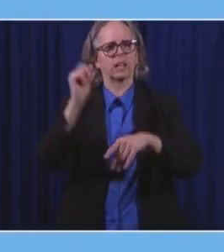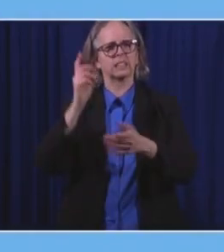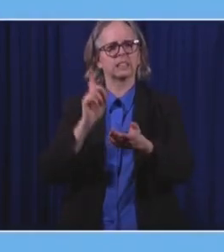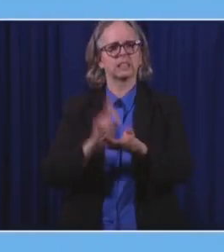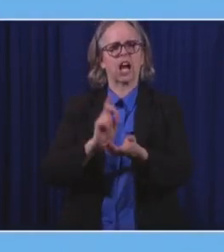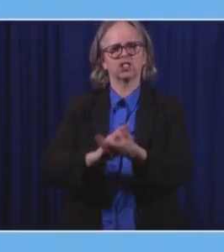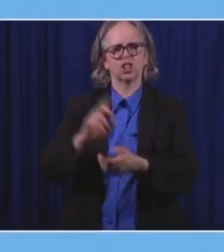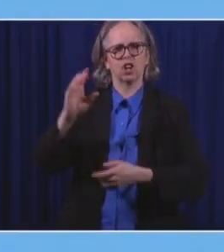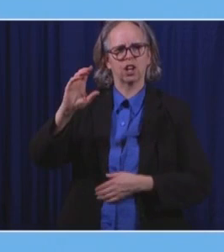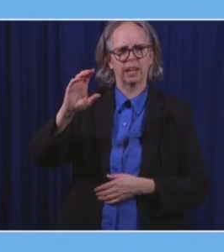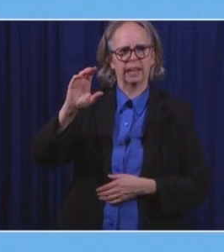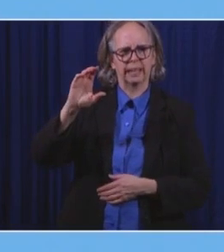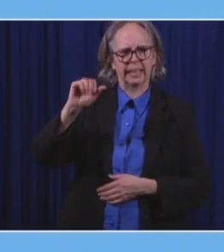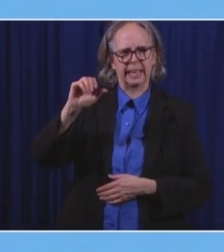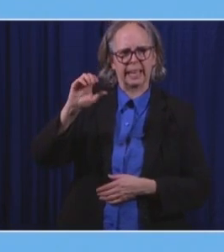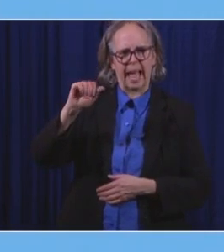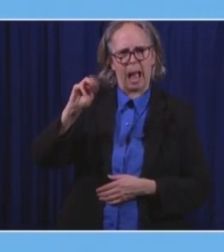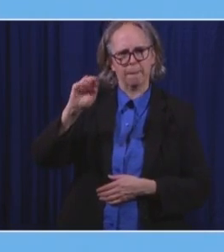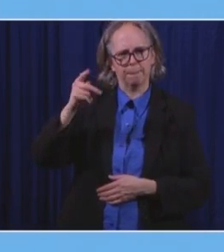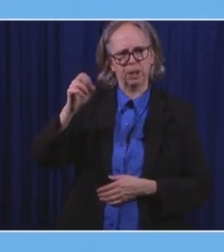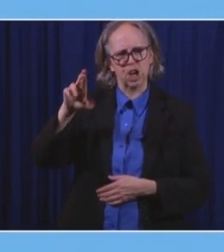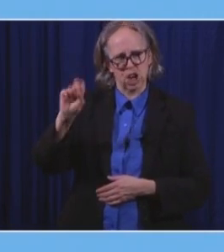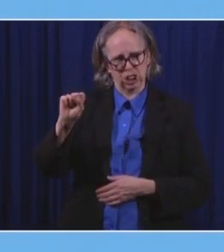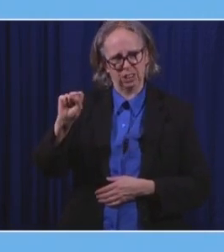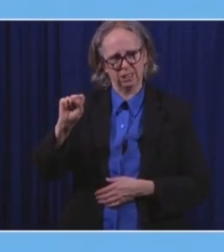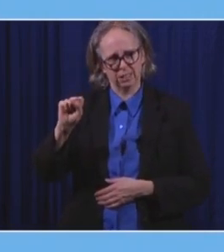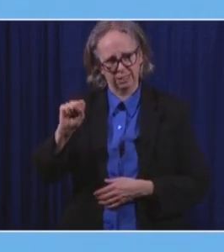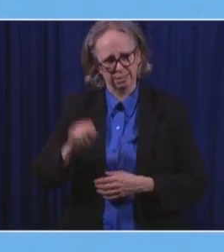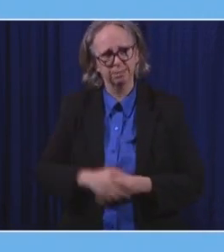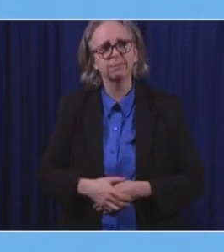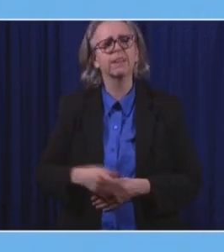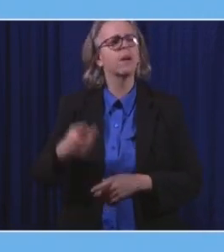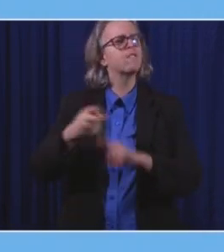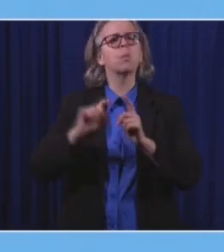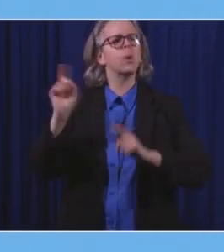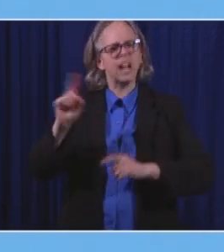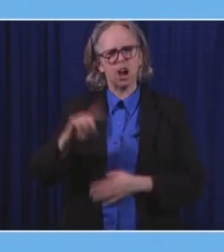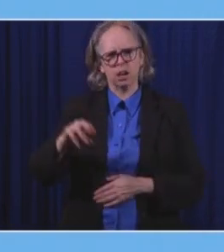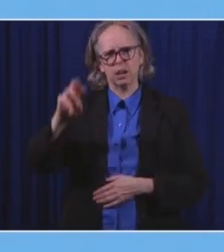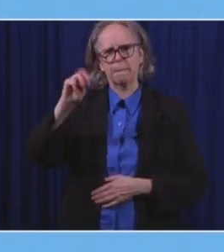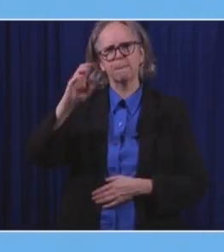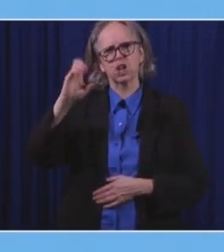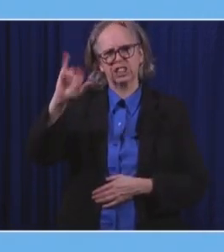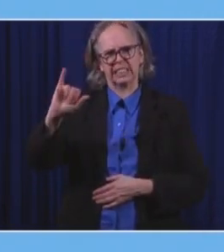Health Holland Medical Center in Warren, in the Mahoning Valley.